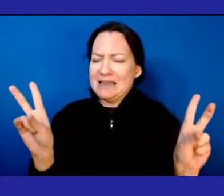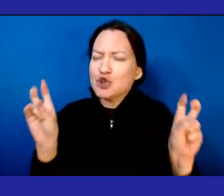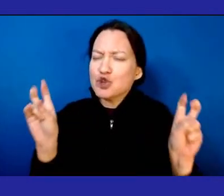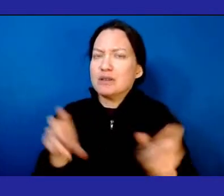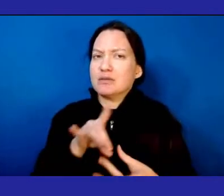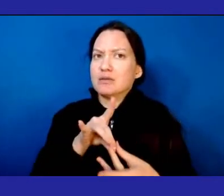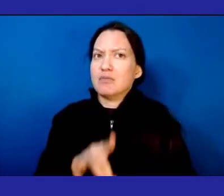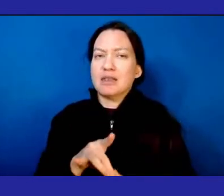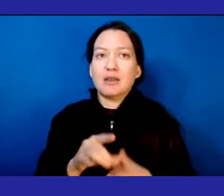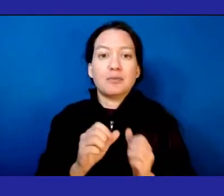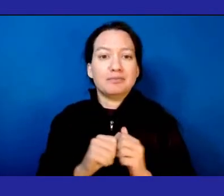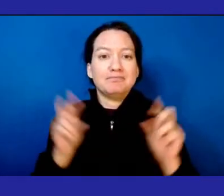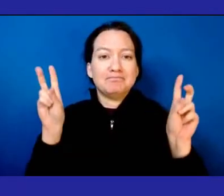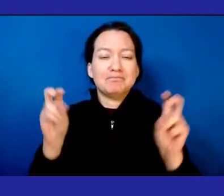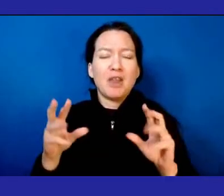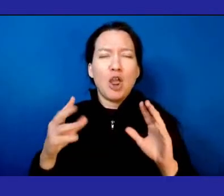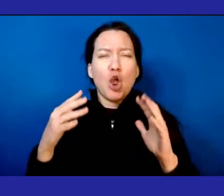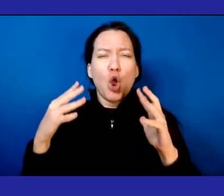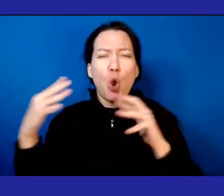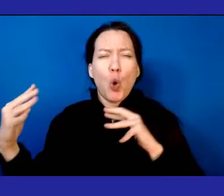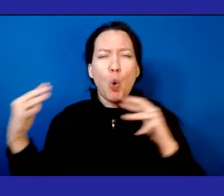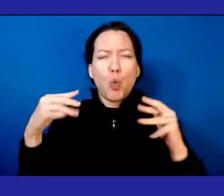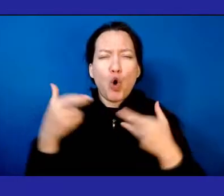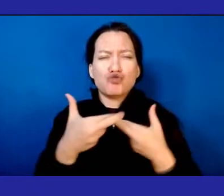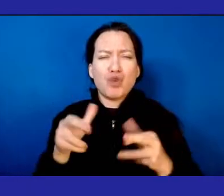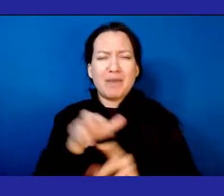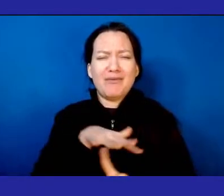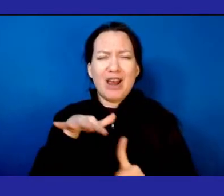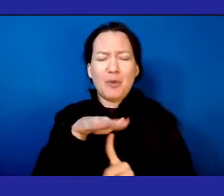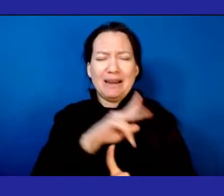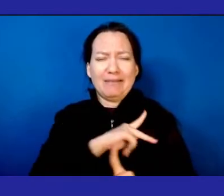war room environment you have there at Kings County.